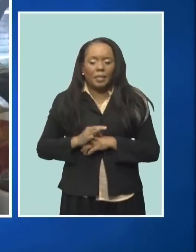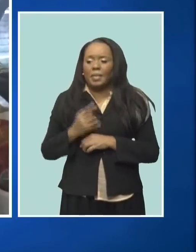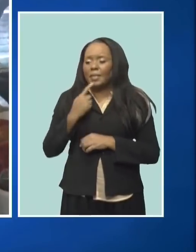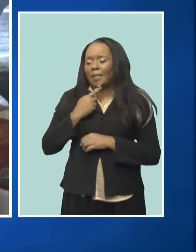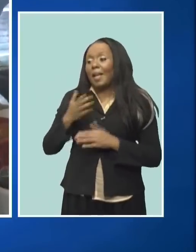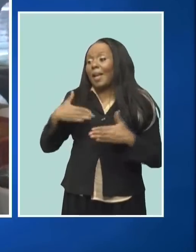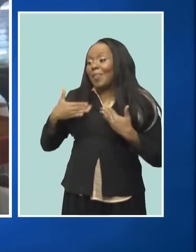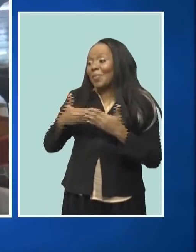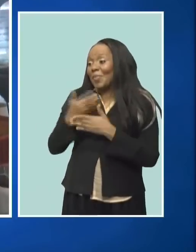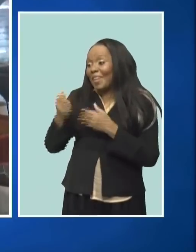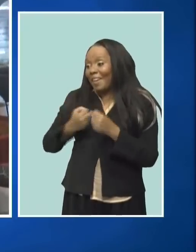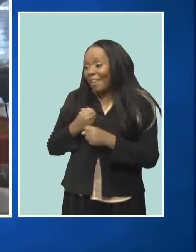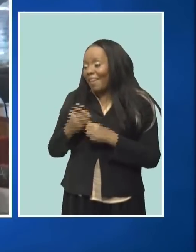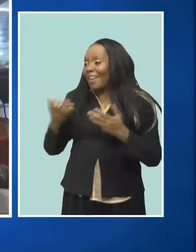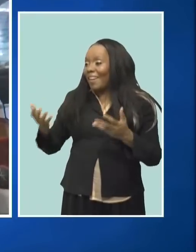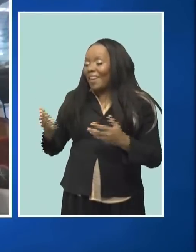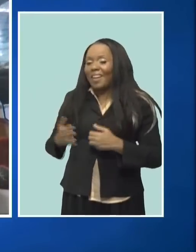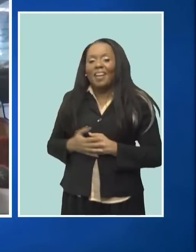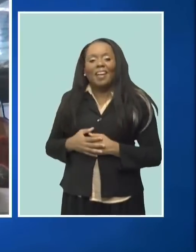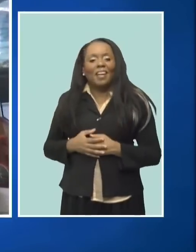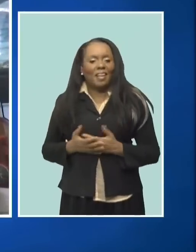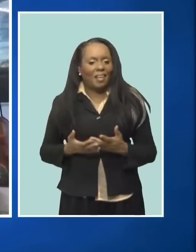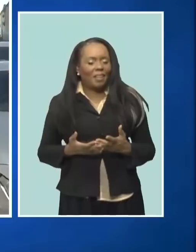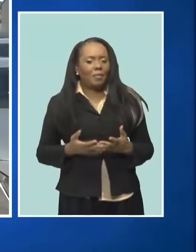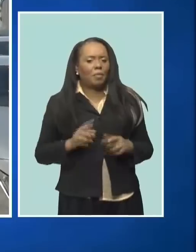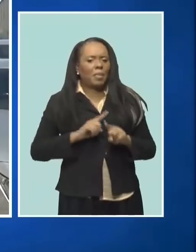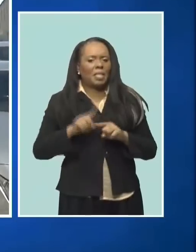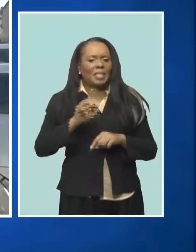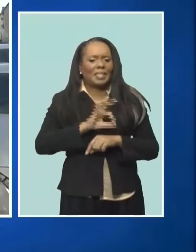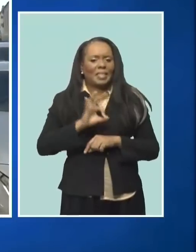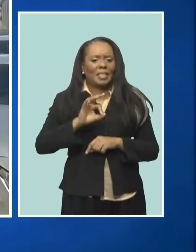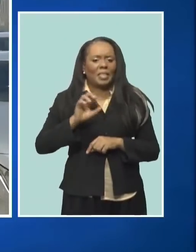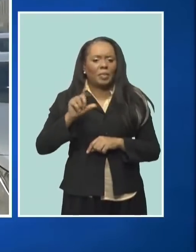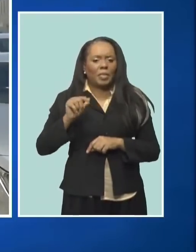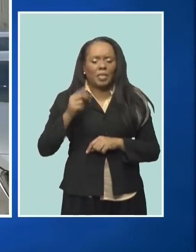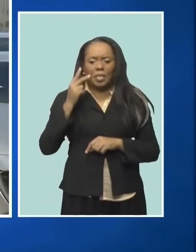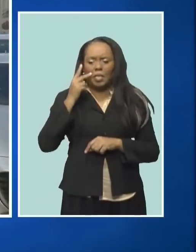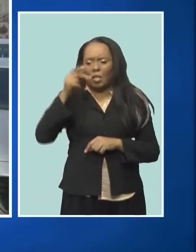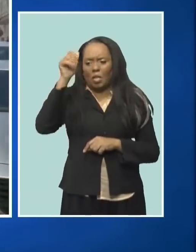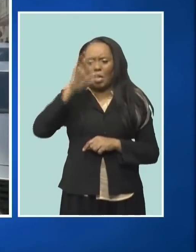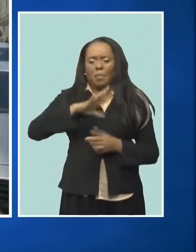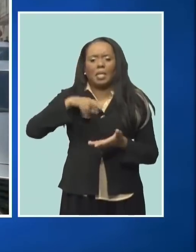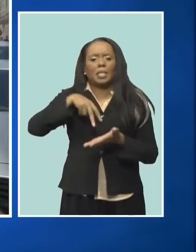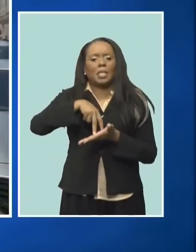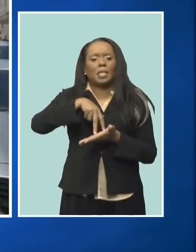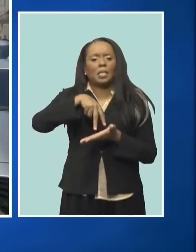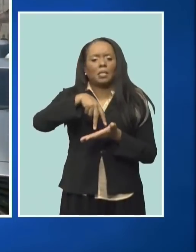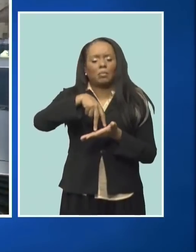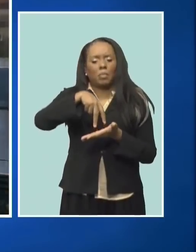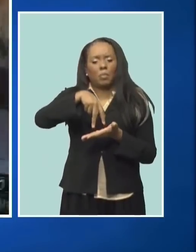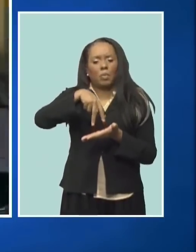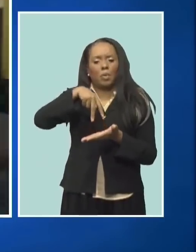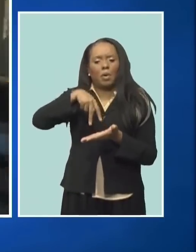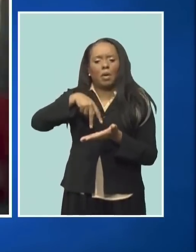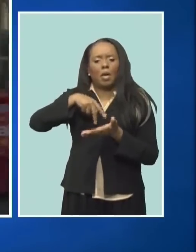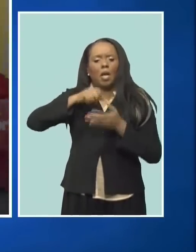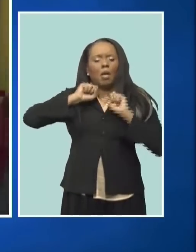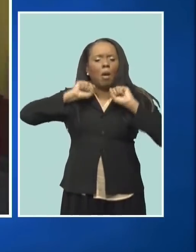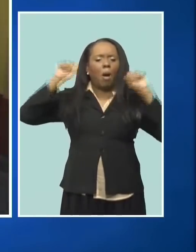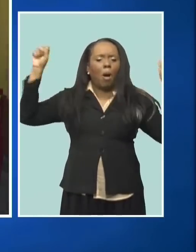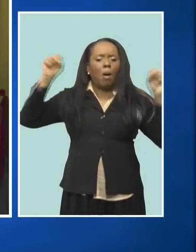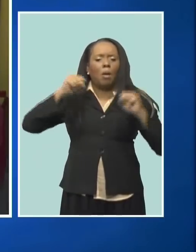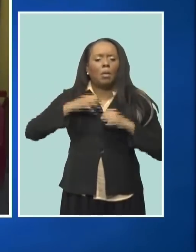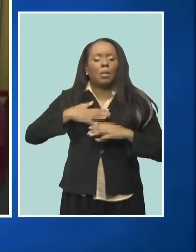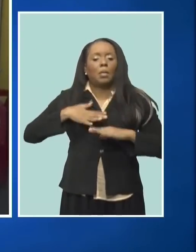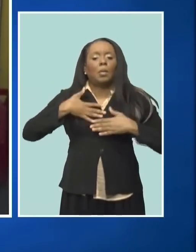wishing him a happy new year. She added that around 9:20, she then saw him fall back a bit, yawn, and take some